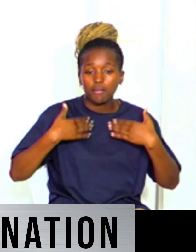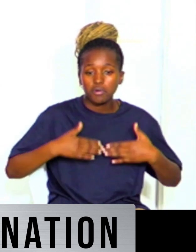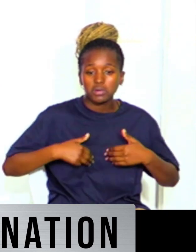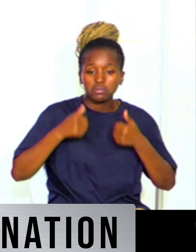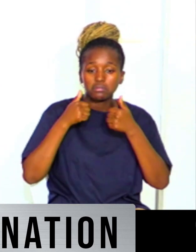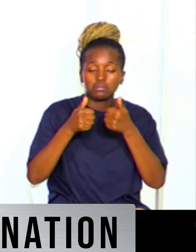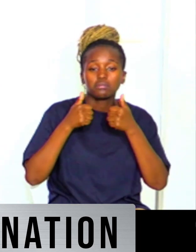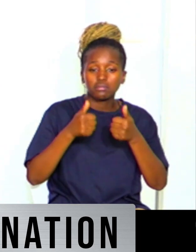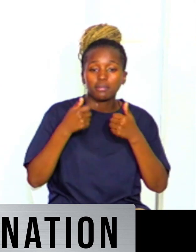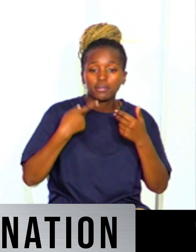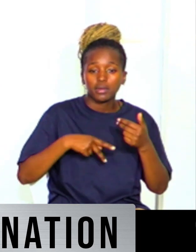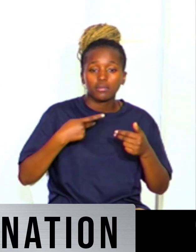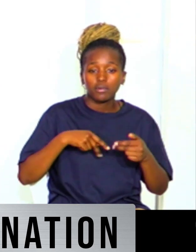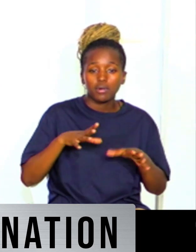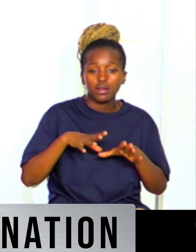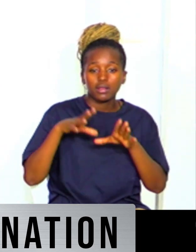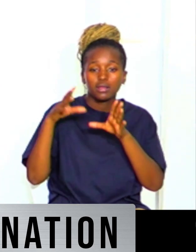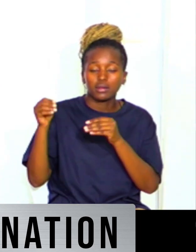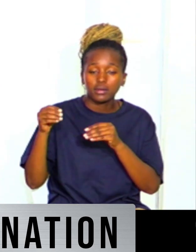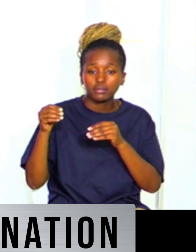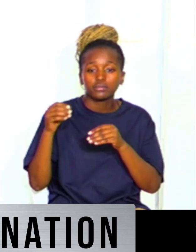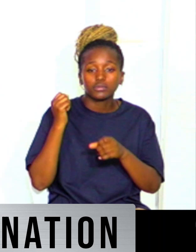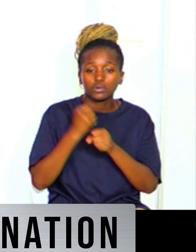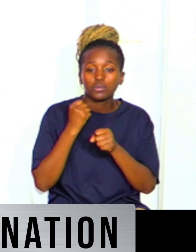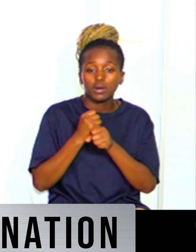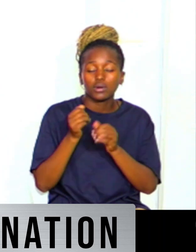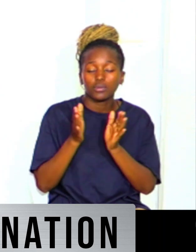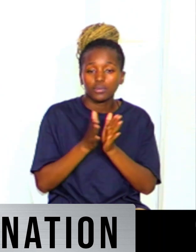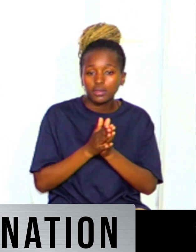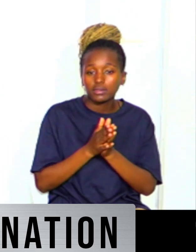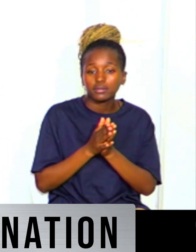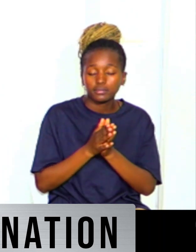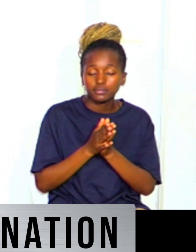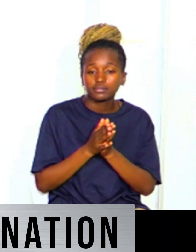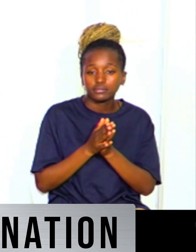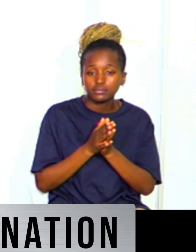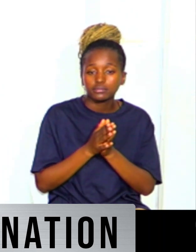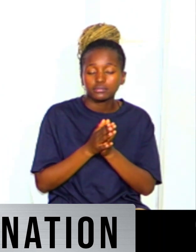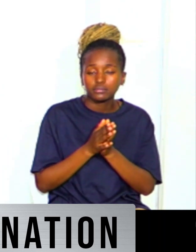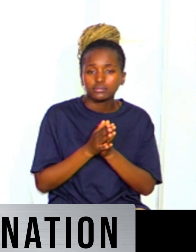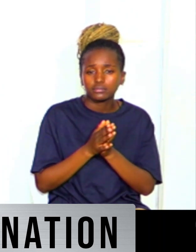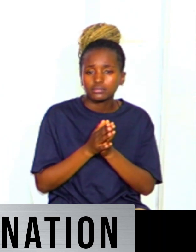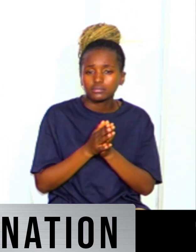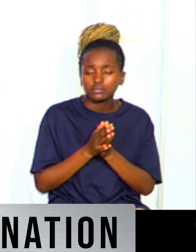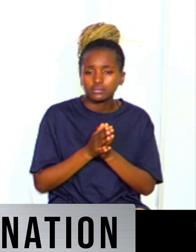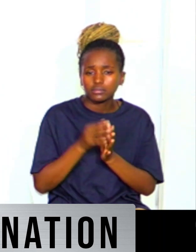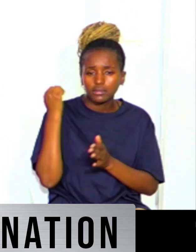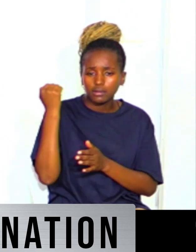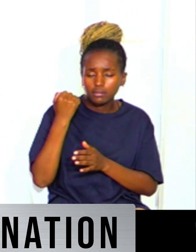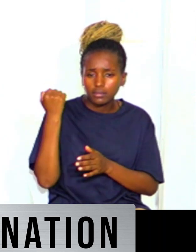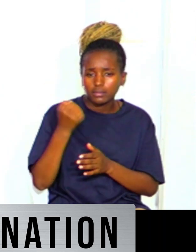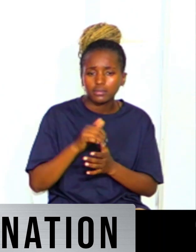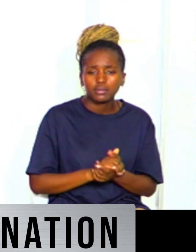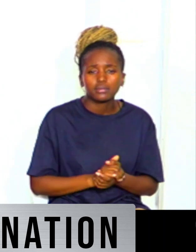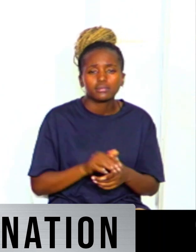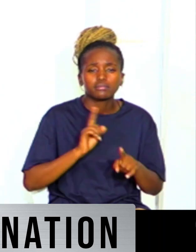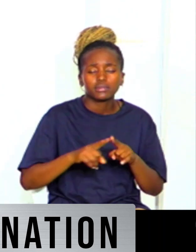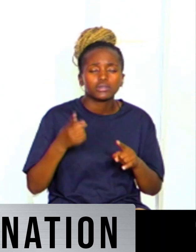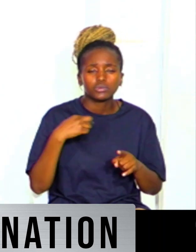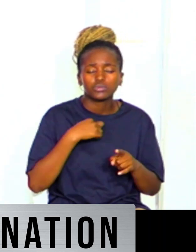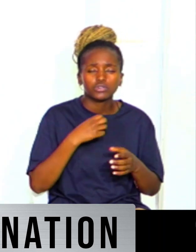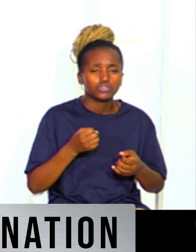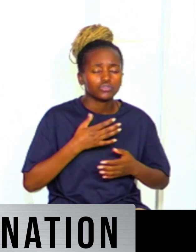some cases, they say they are looking for PWDs they want to get in. Is that true, really? No, that is not true. We know very well that is not